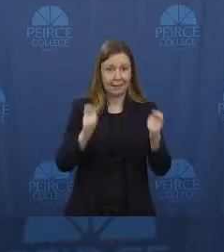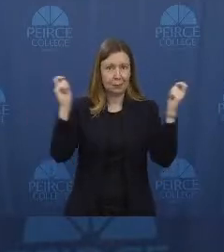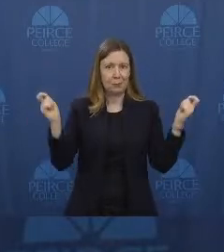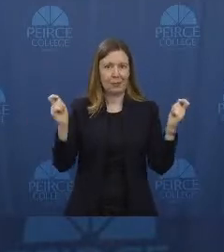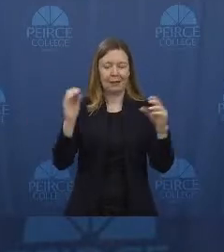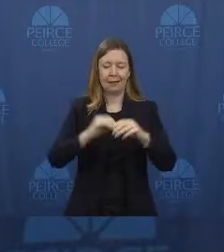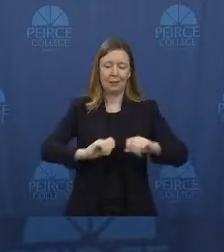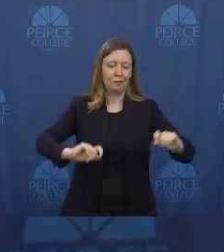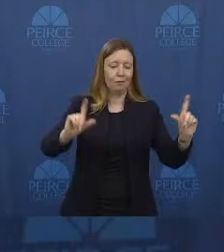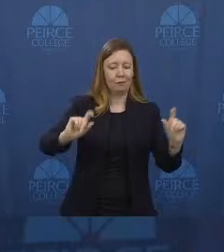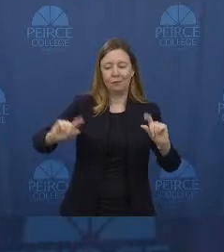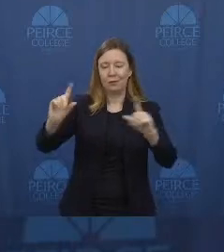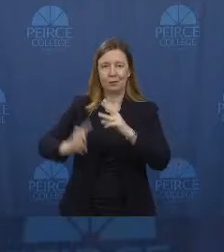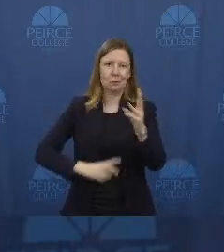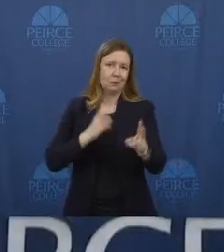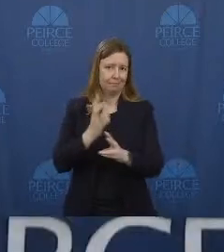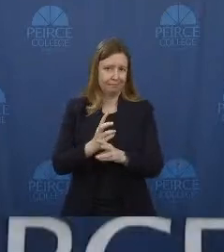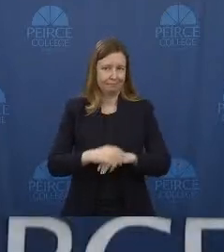this virtual way.